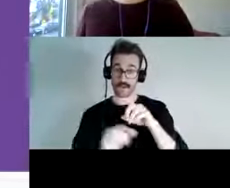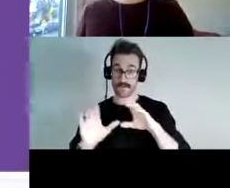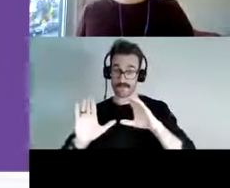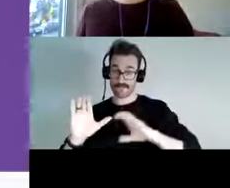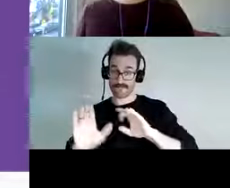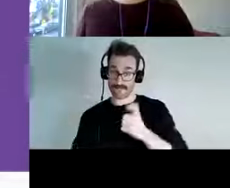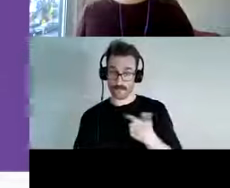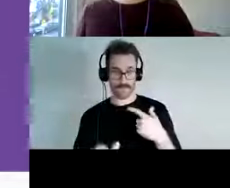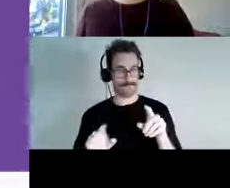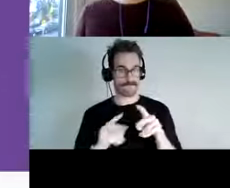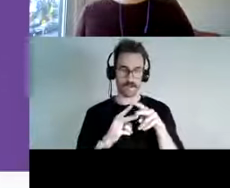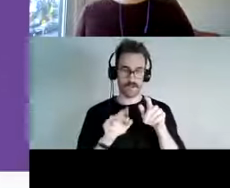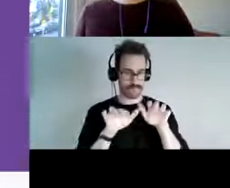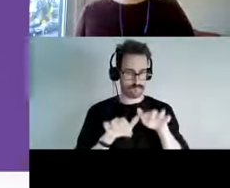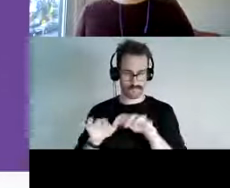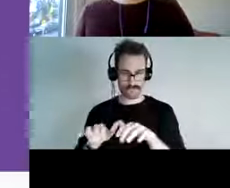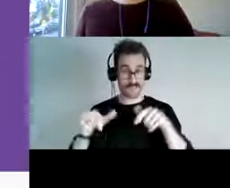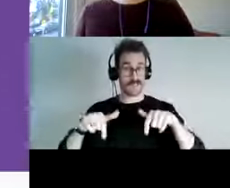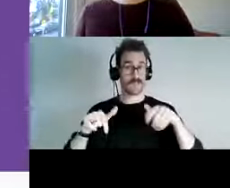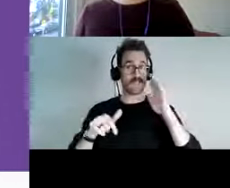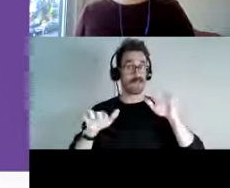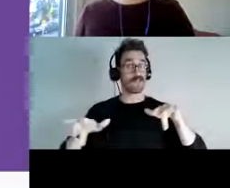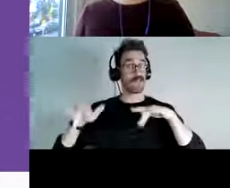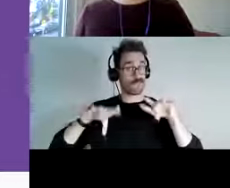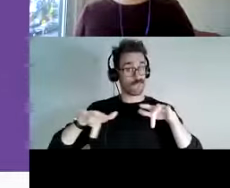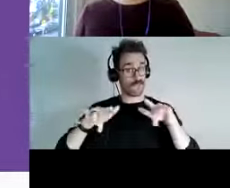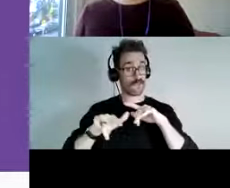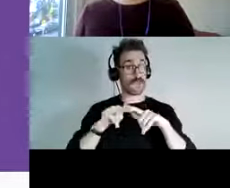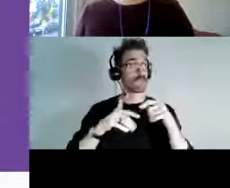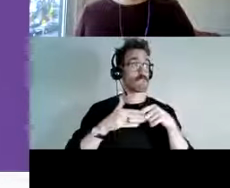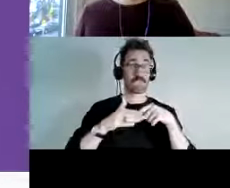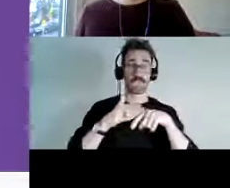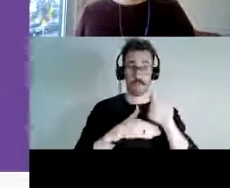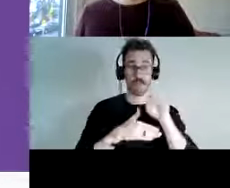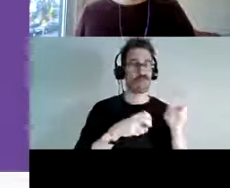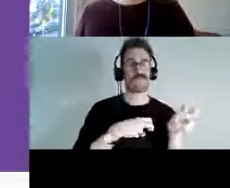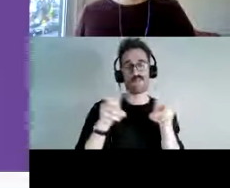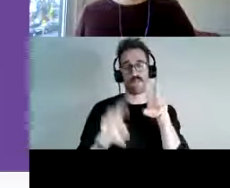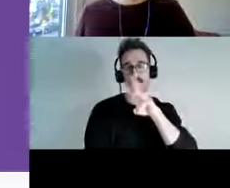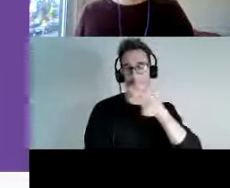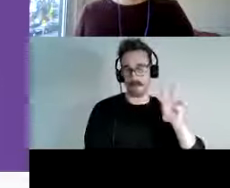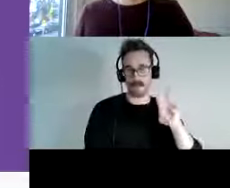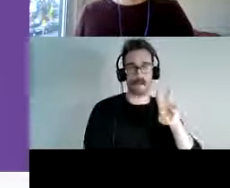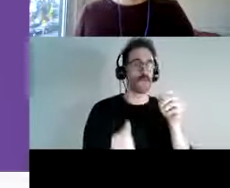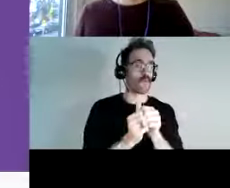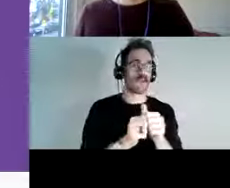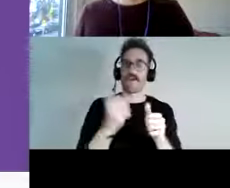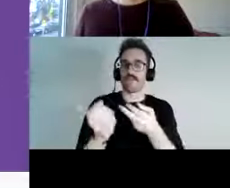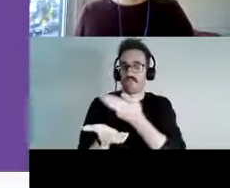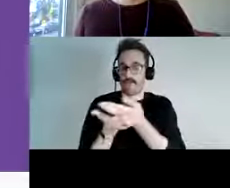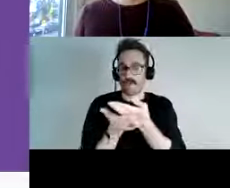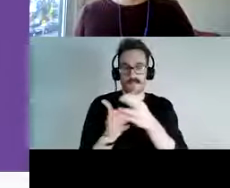on our website in a few days, probably next week, and will be posted along with other resources that will